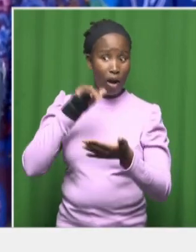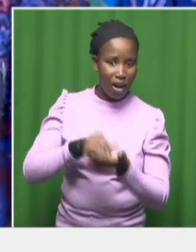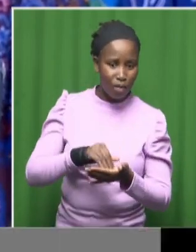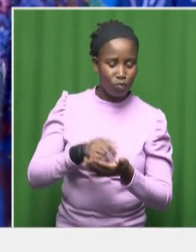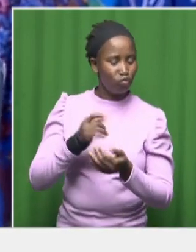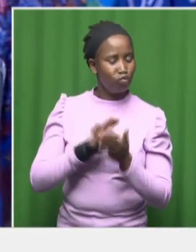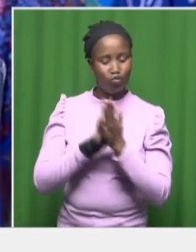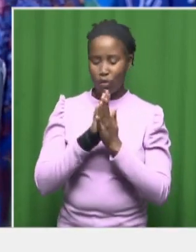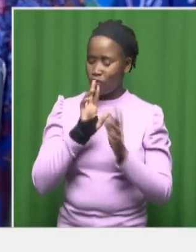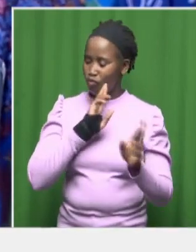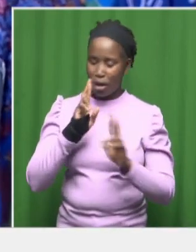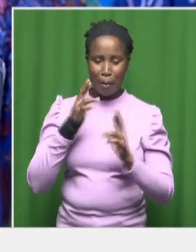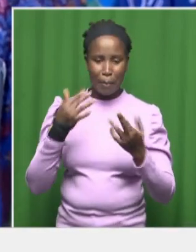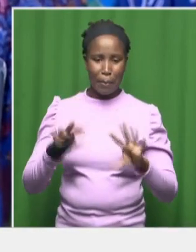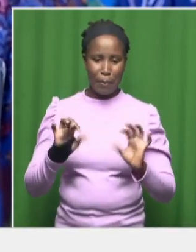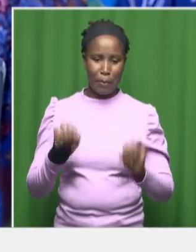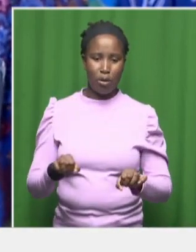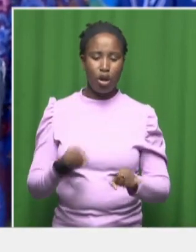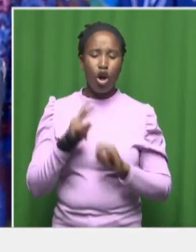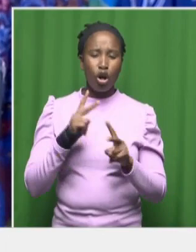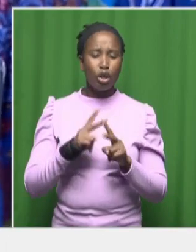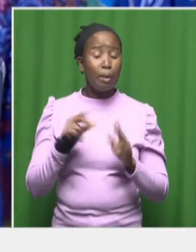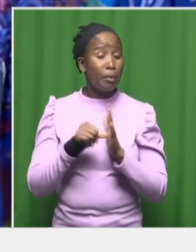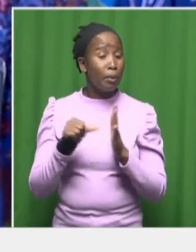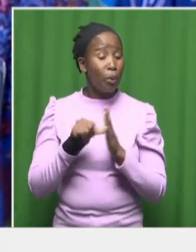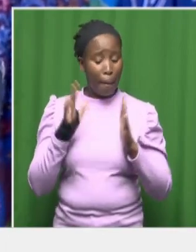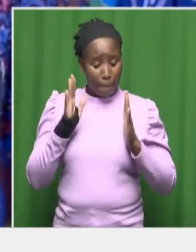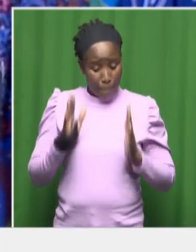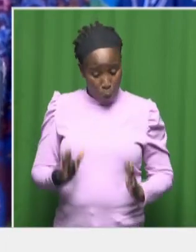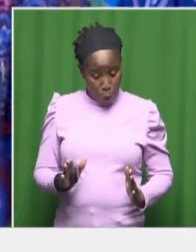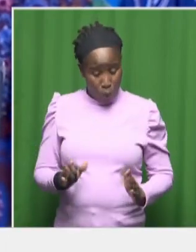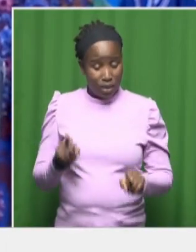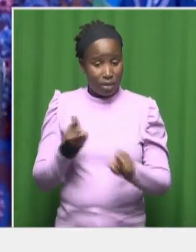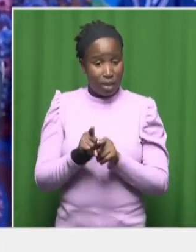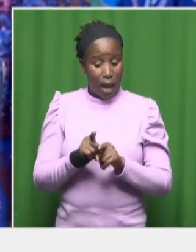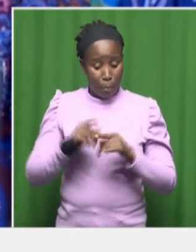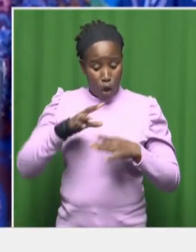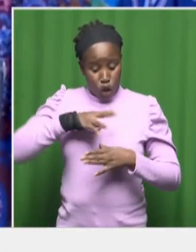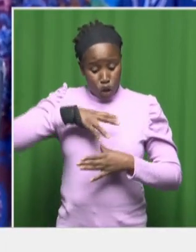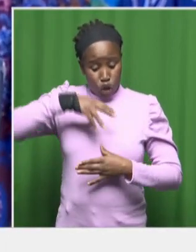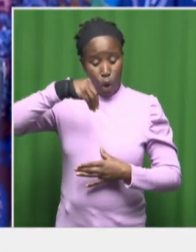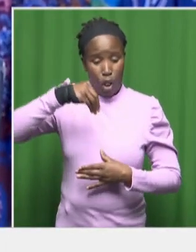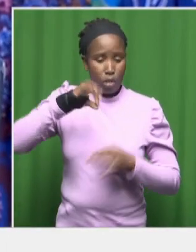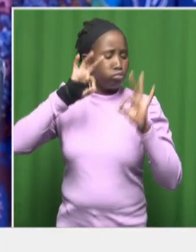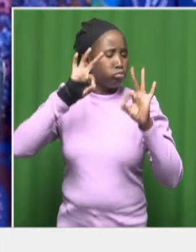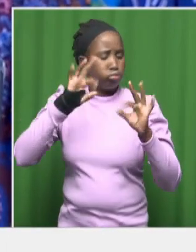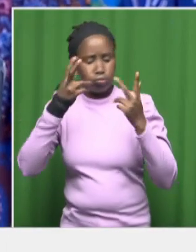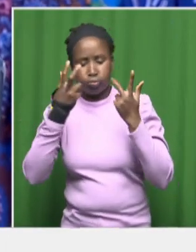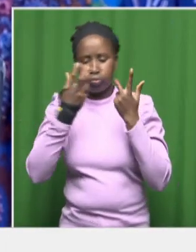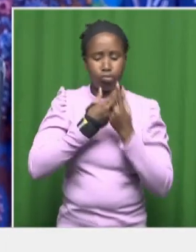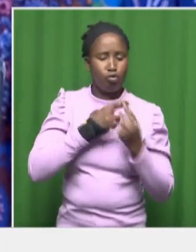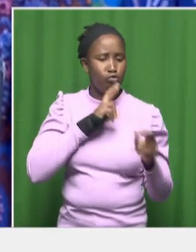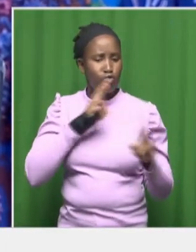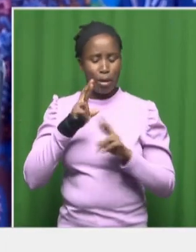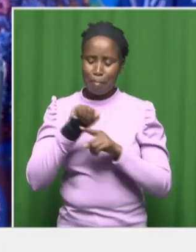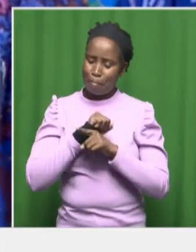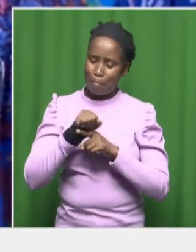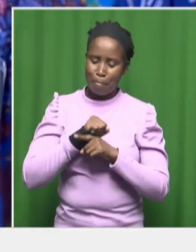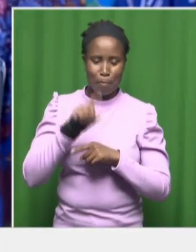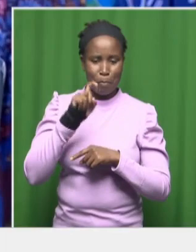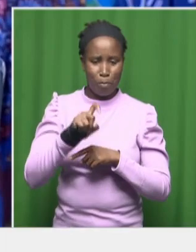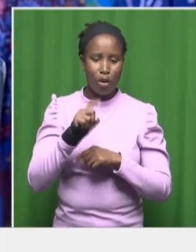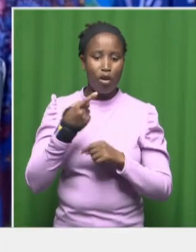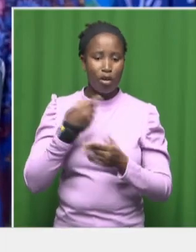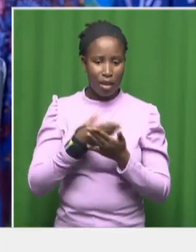just getting body and soul together, keeping it together for the next 4 weeks. Huge challenge for the coaching staff and the management staff of the Protea